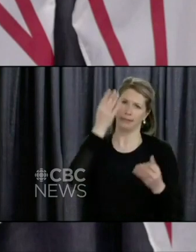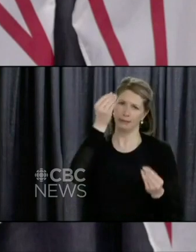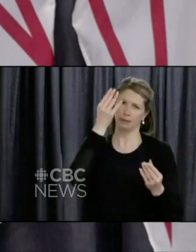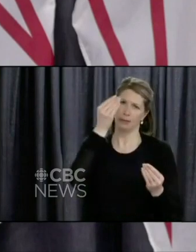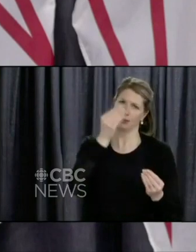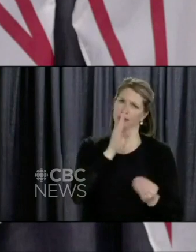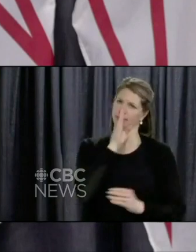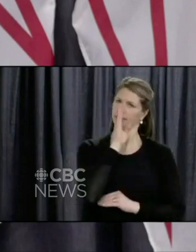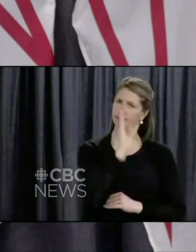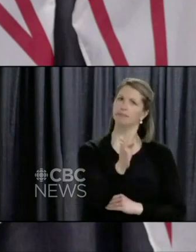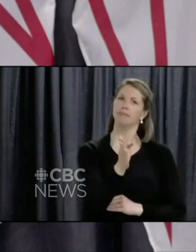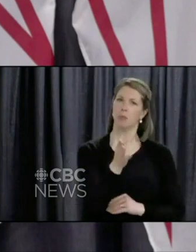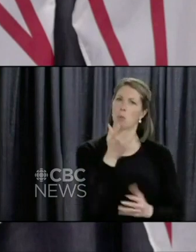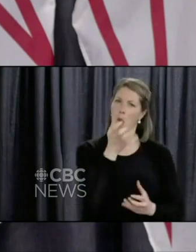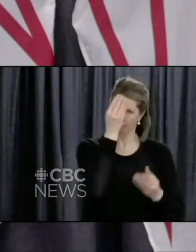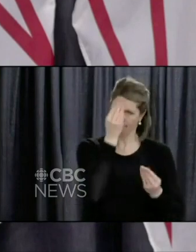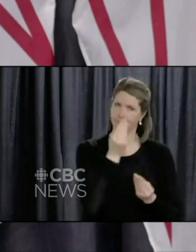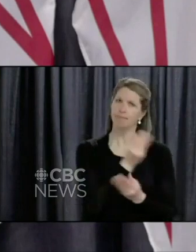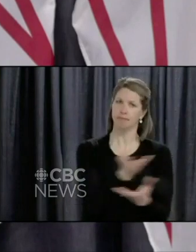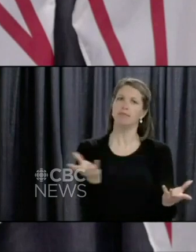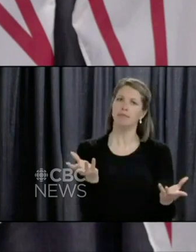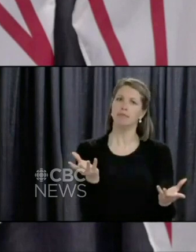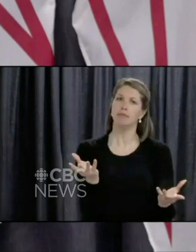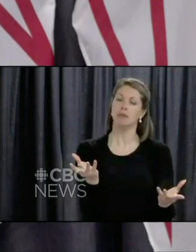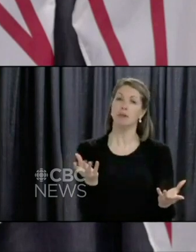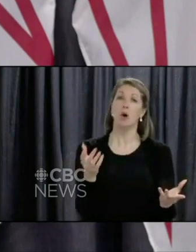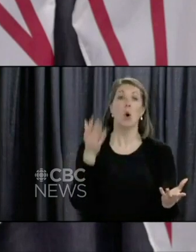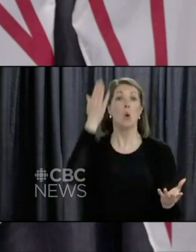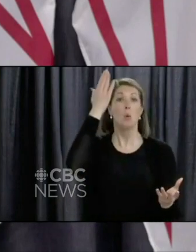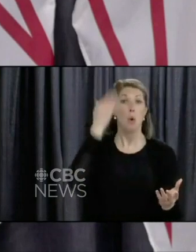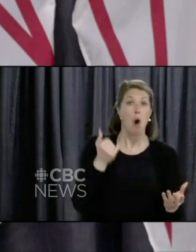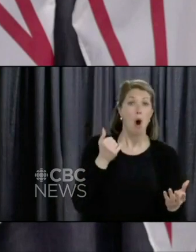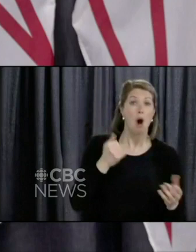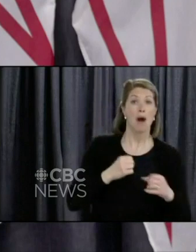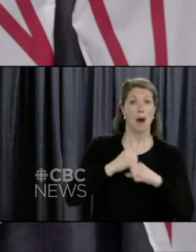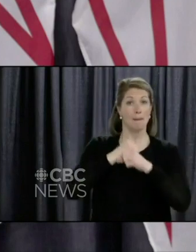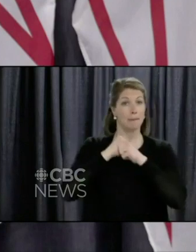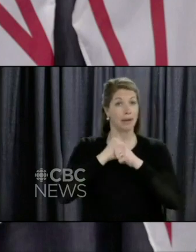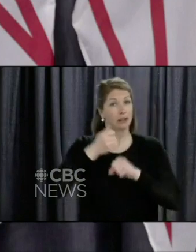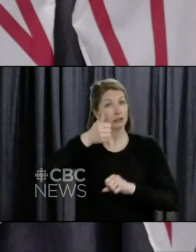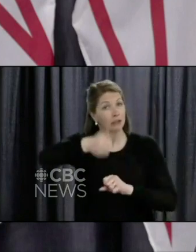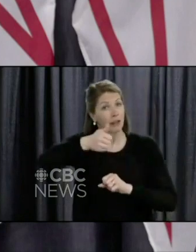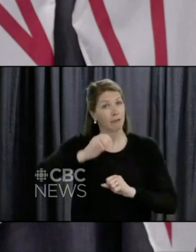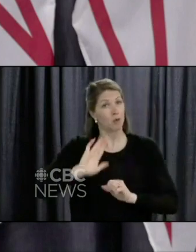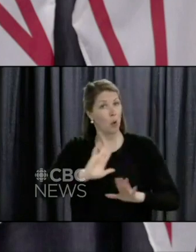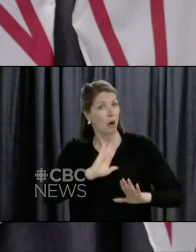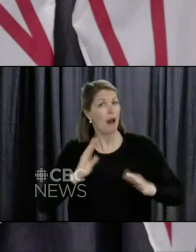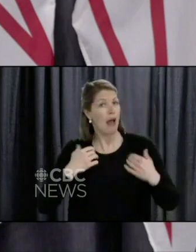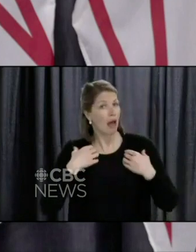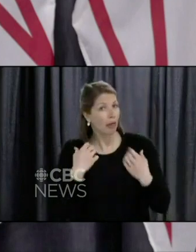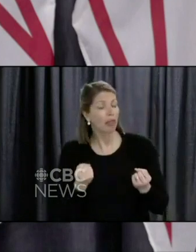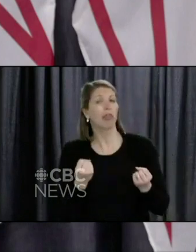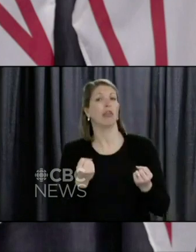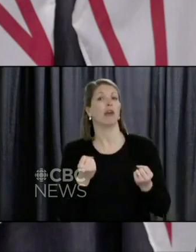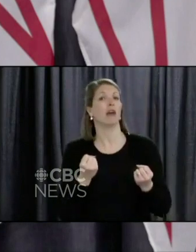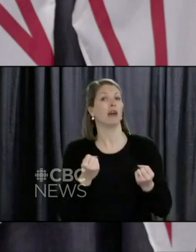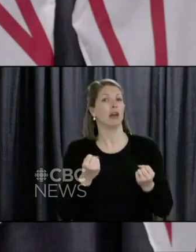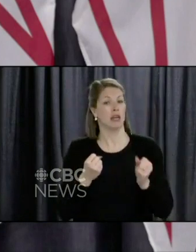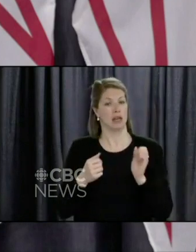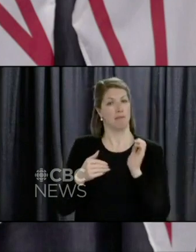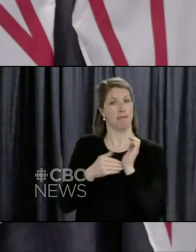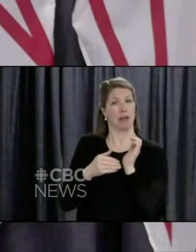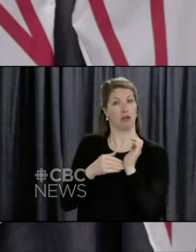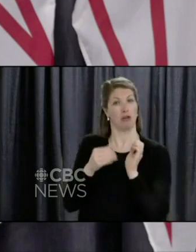our province. It's meant to protect you, and on the advice of the Chief Medical Officer, we have put in place some very